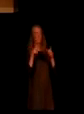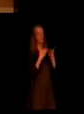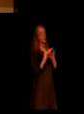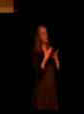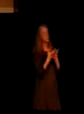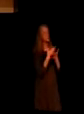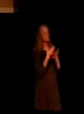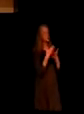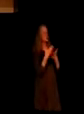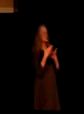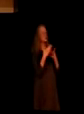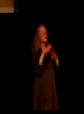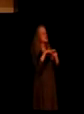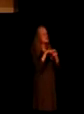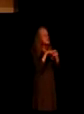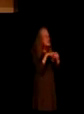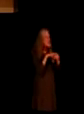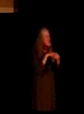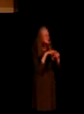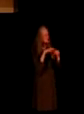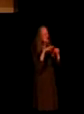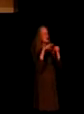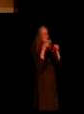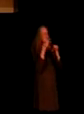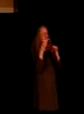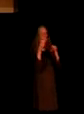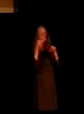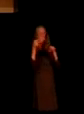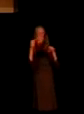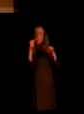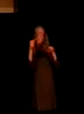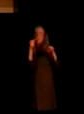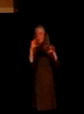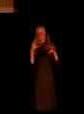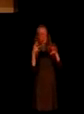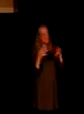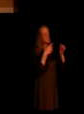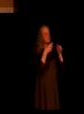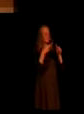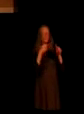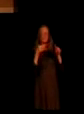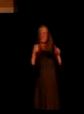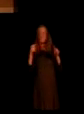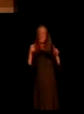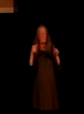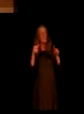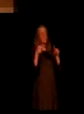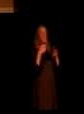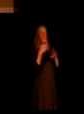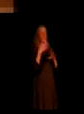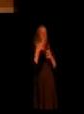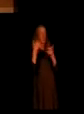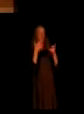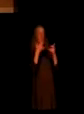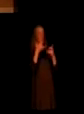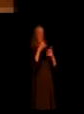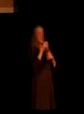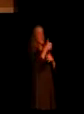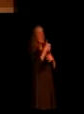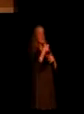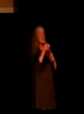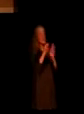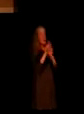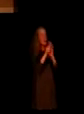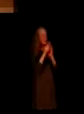don't even know that's how a screen refreshes, I'll bet, because it just pops the whole thing up nowadays. But back then, it took about 10